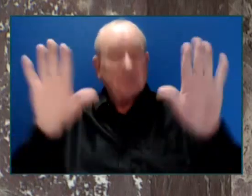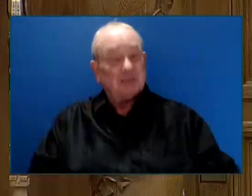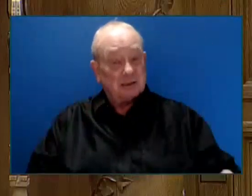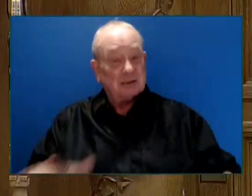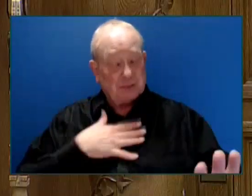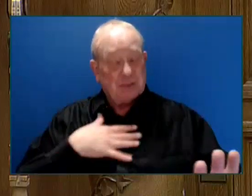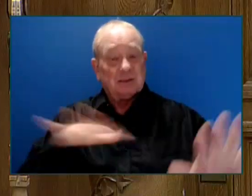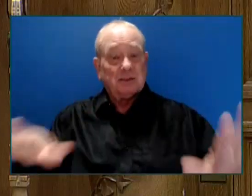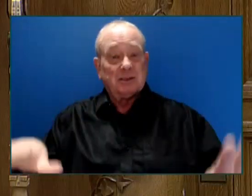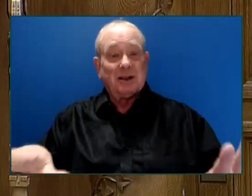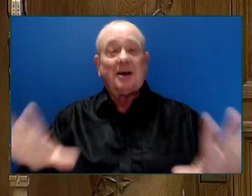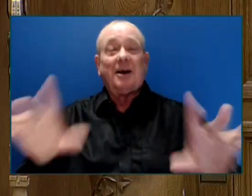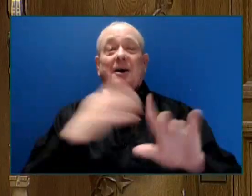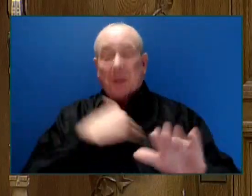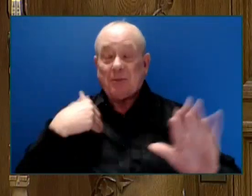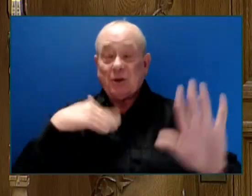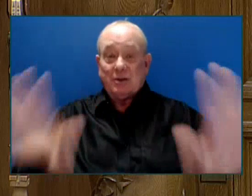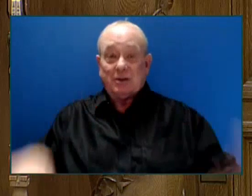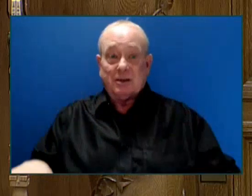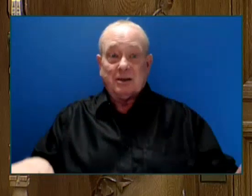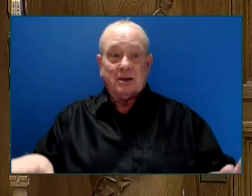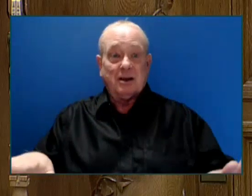Members, come to order.